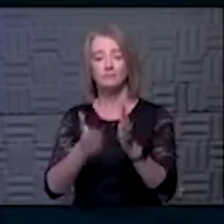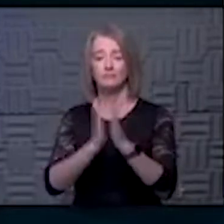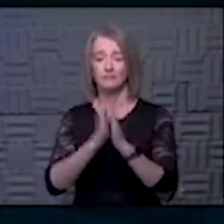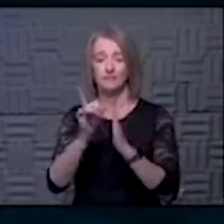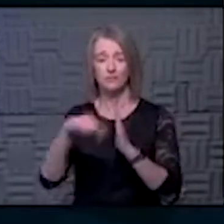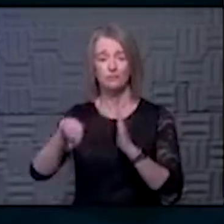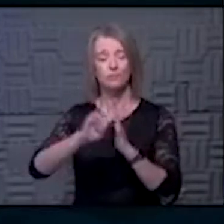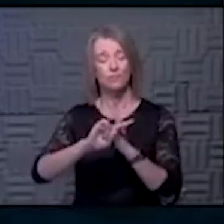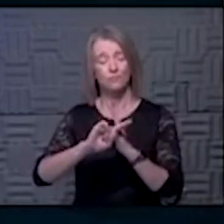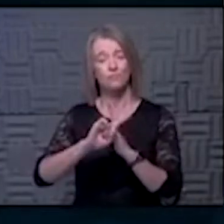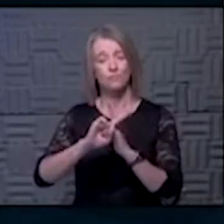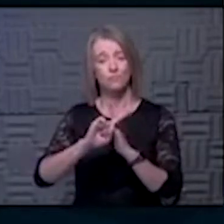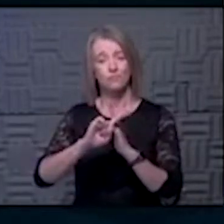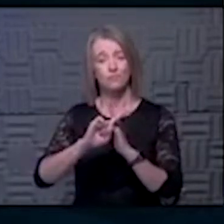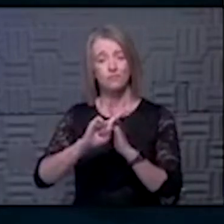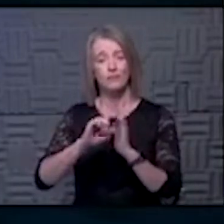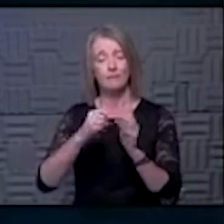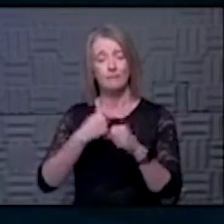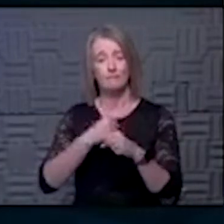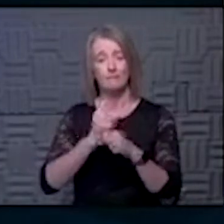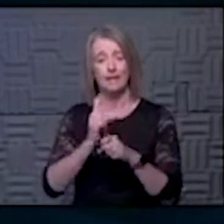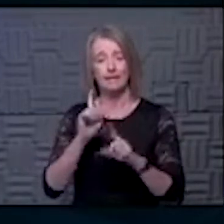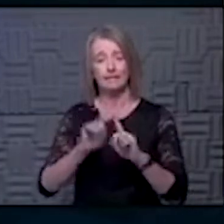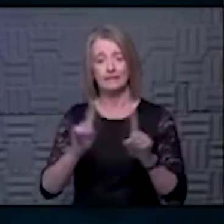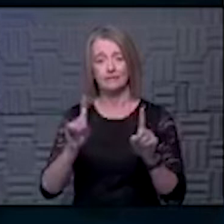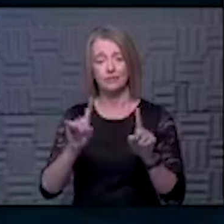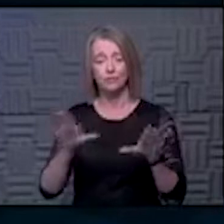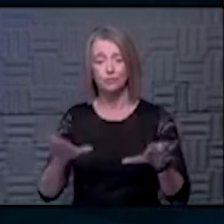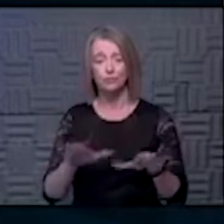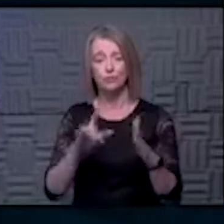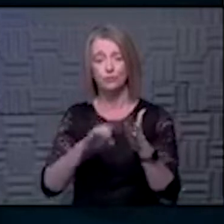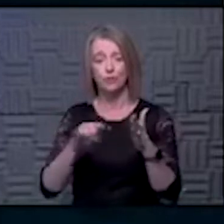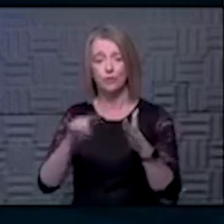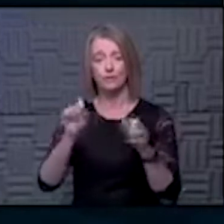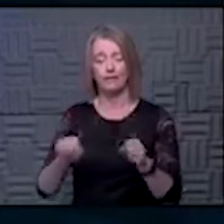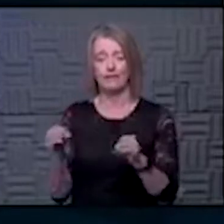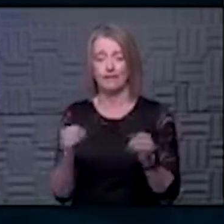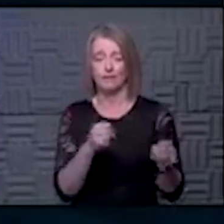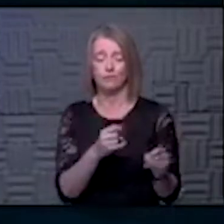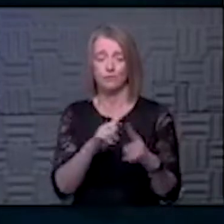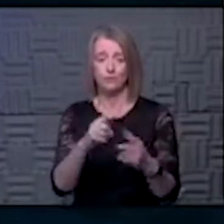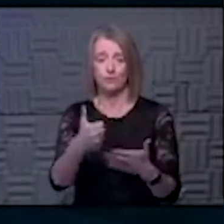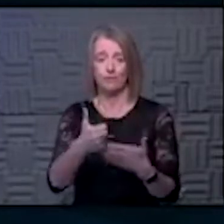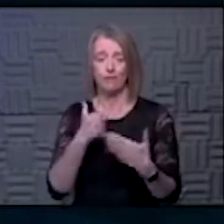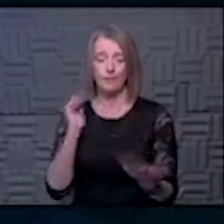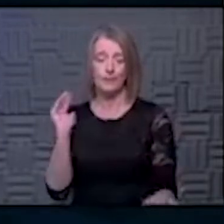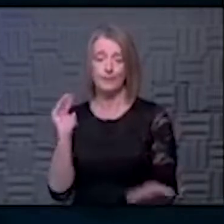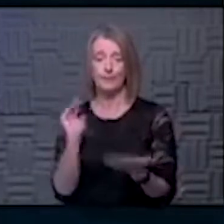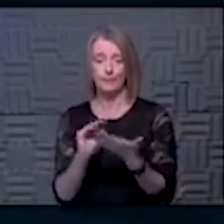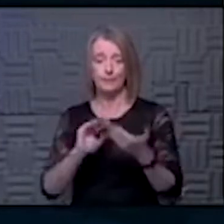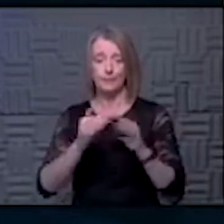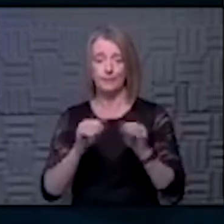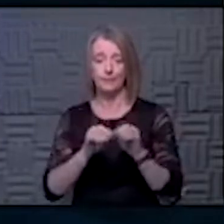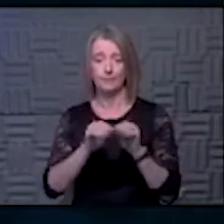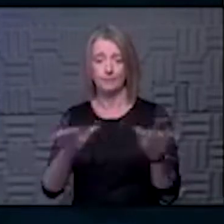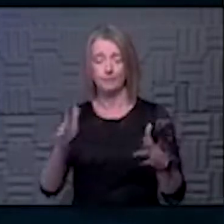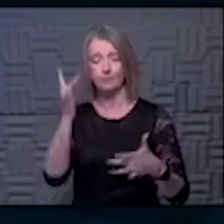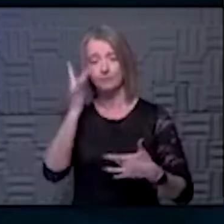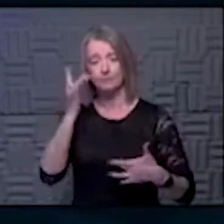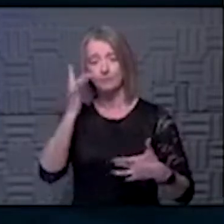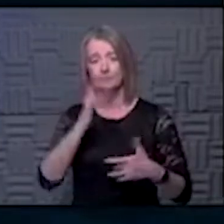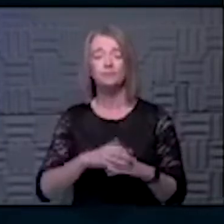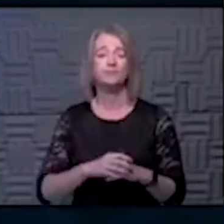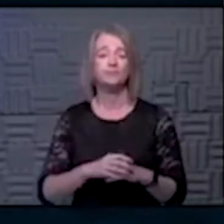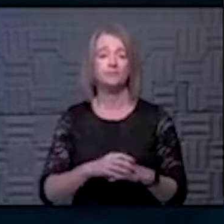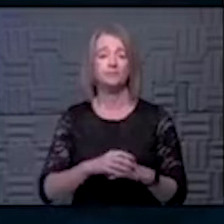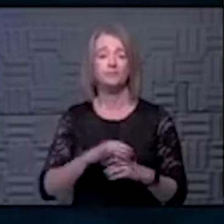each of you to make a difference, to do what you can individually to help us reduce the community spread of disease. Those pillars